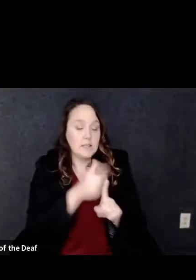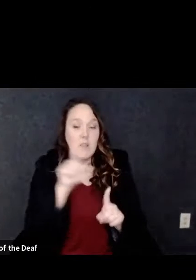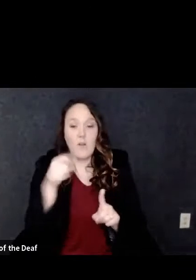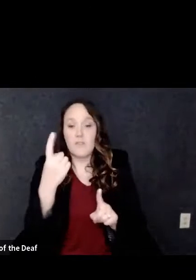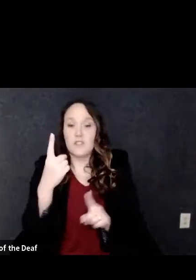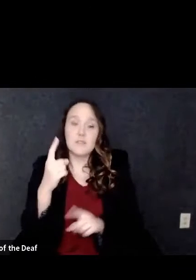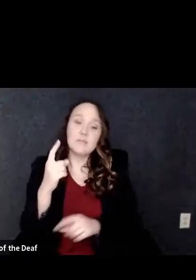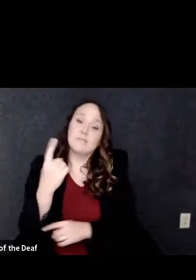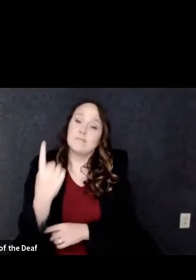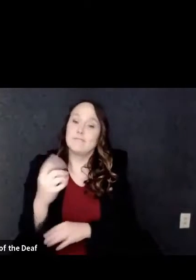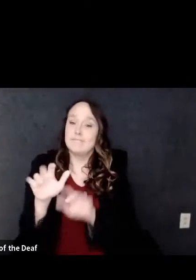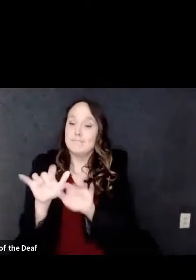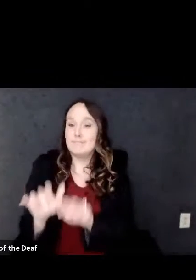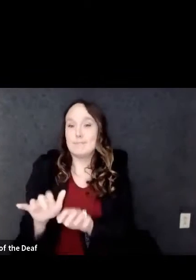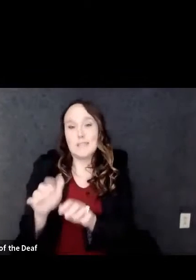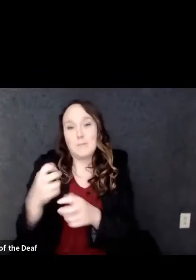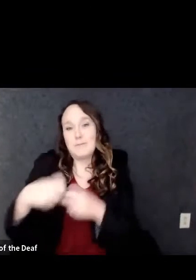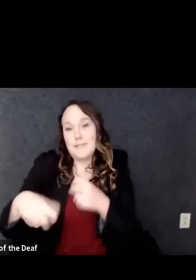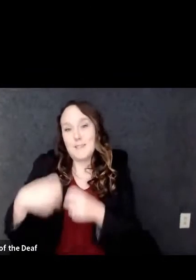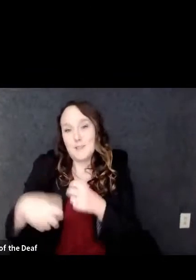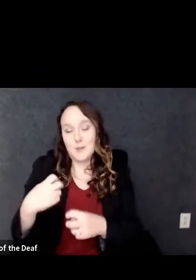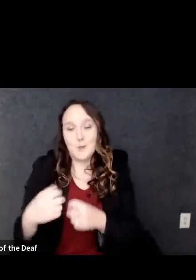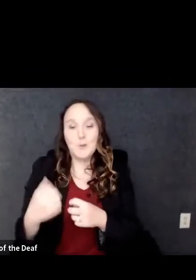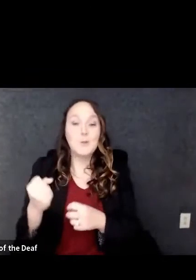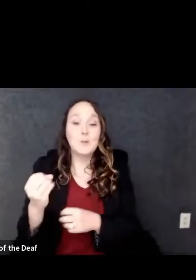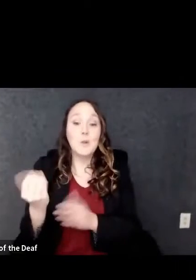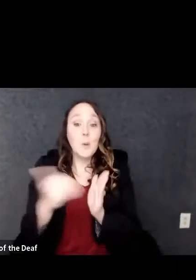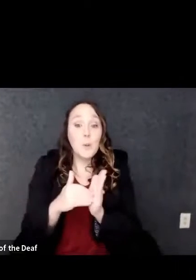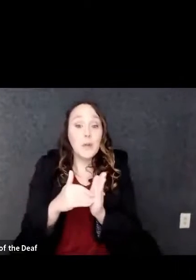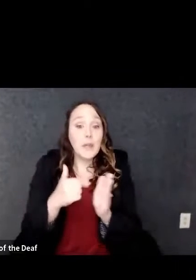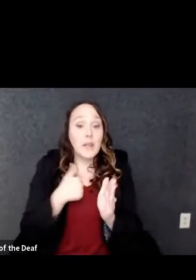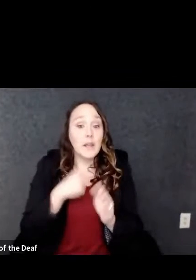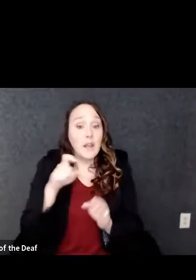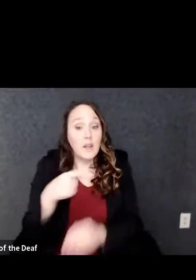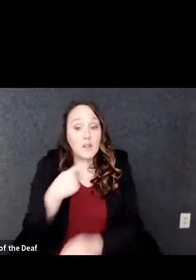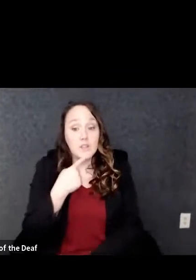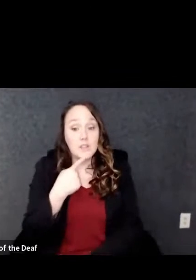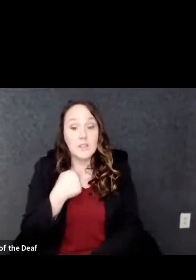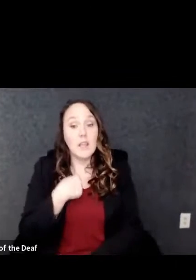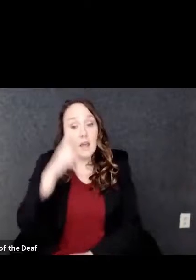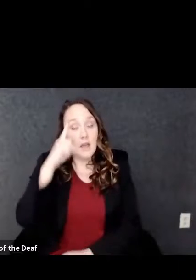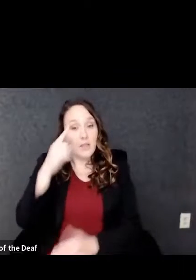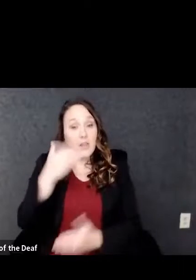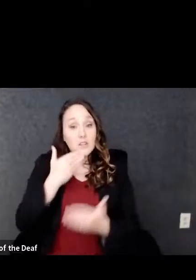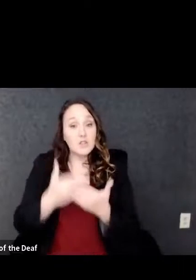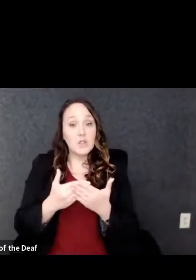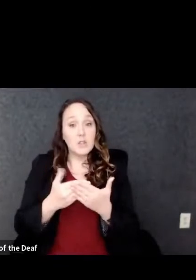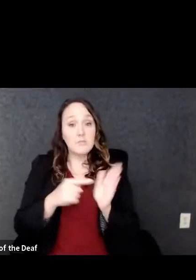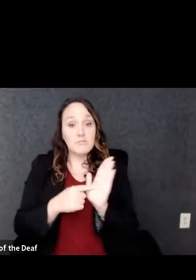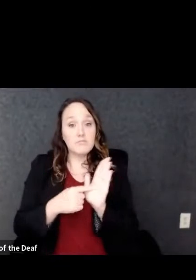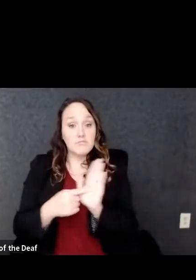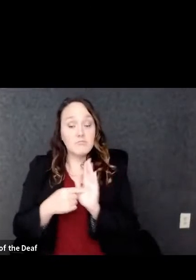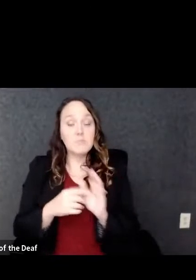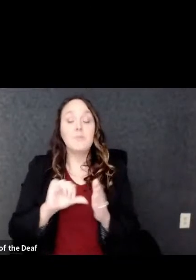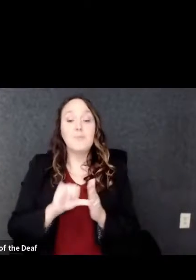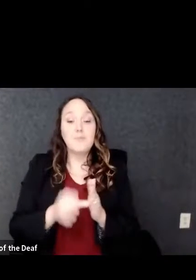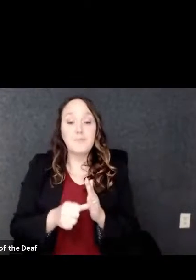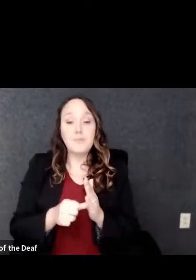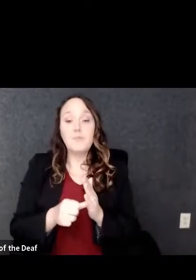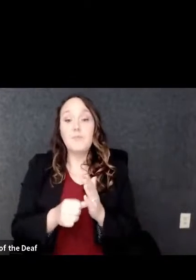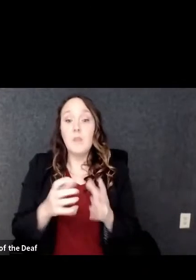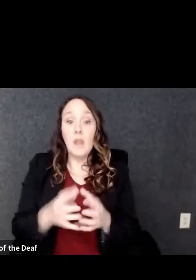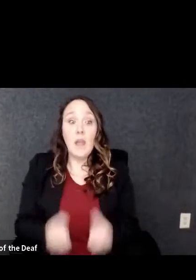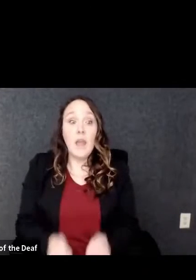a finger typing issue. So, and again, I should say, and I think this is a good point to point out, that the amount of data that we